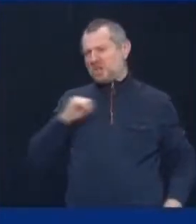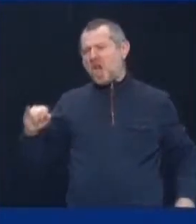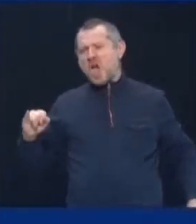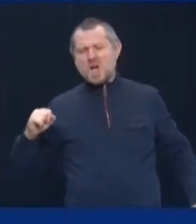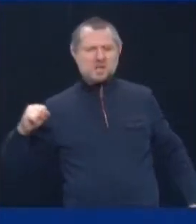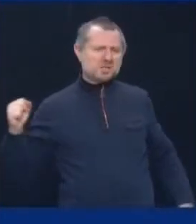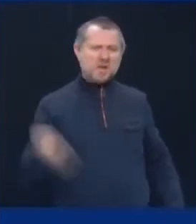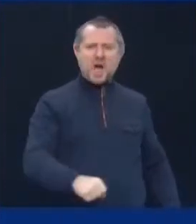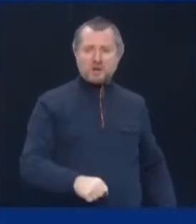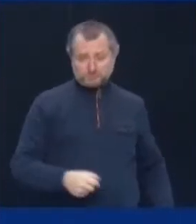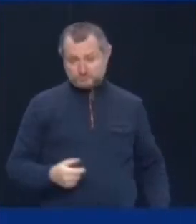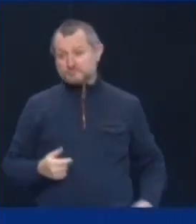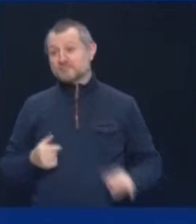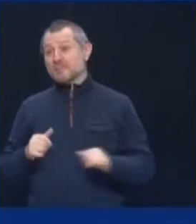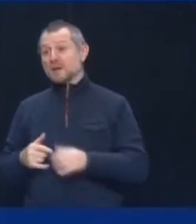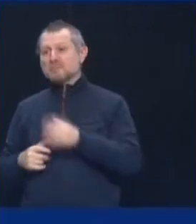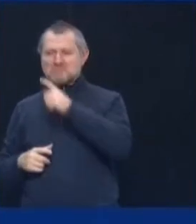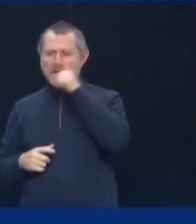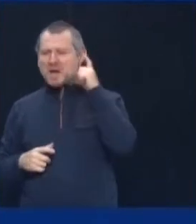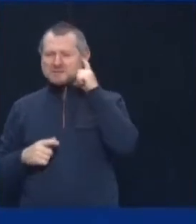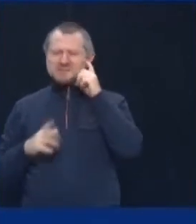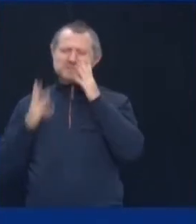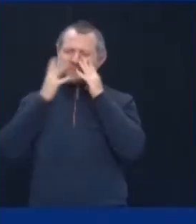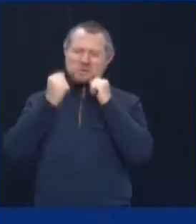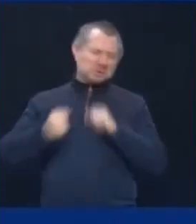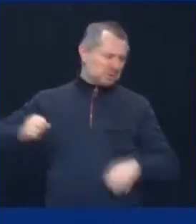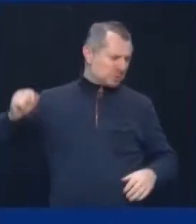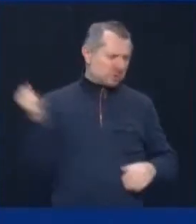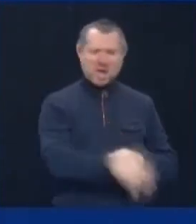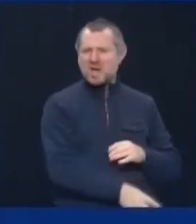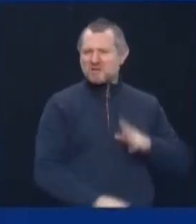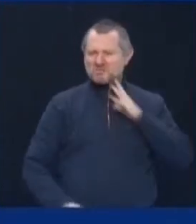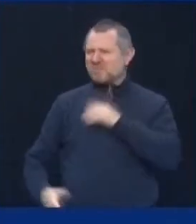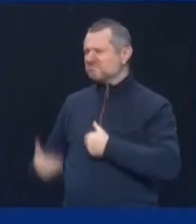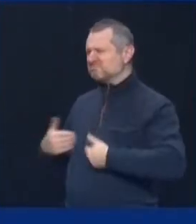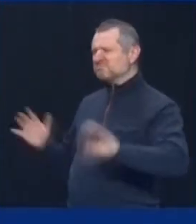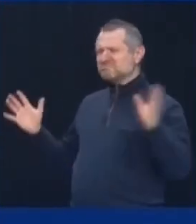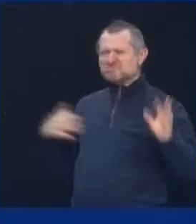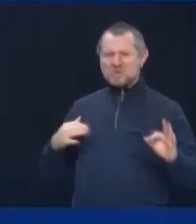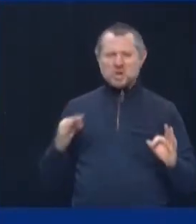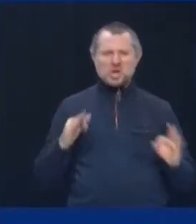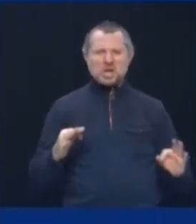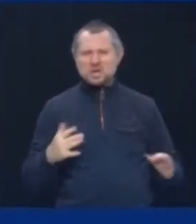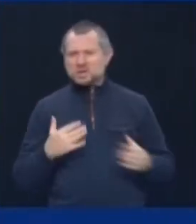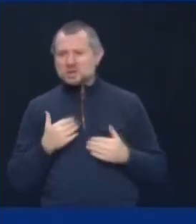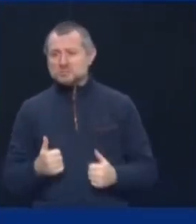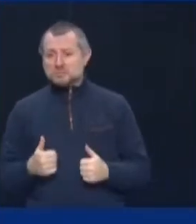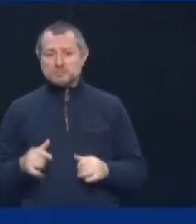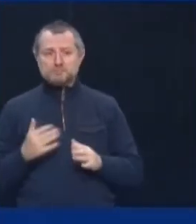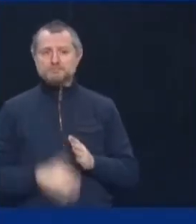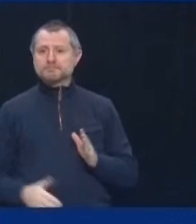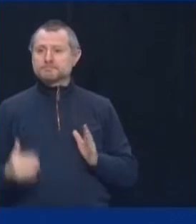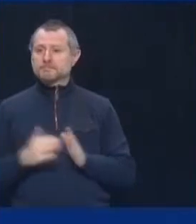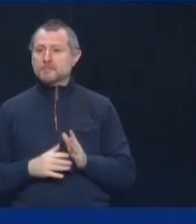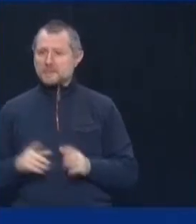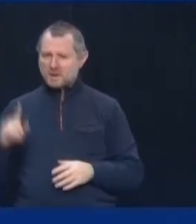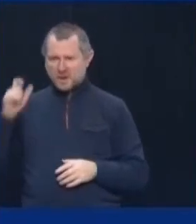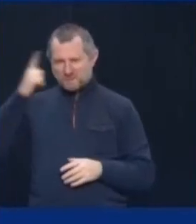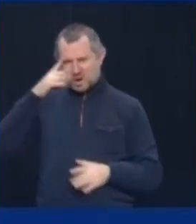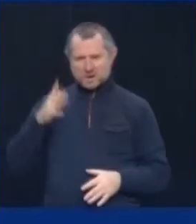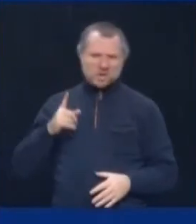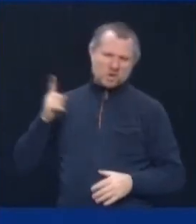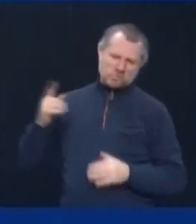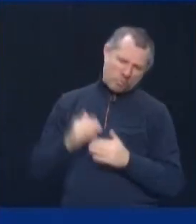Don't worry about a mask. Don't worry about anything. Everything's good. This is the governor,